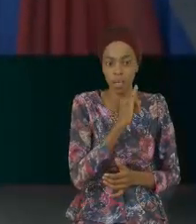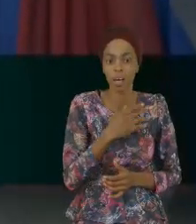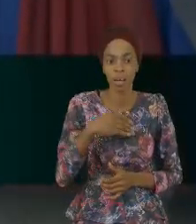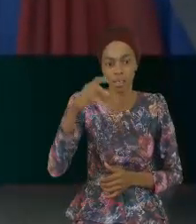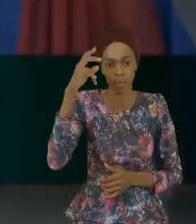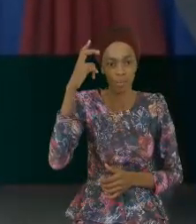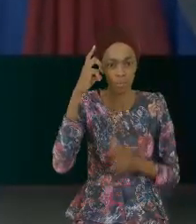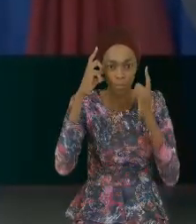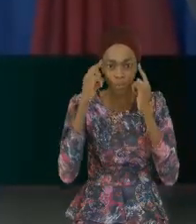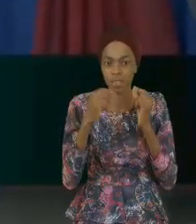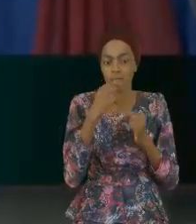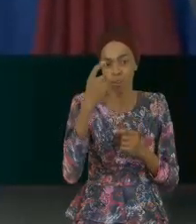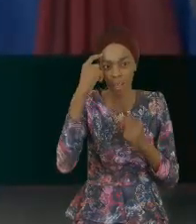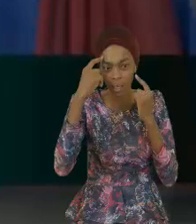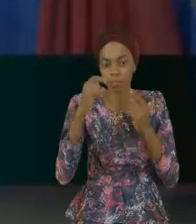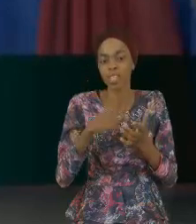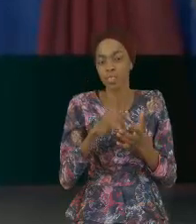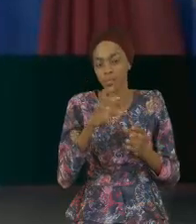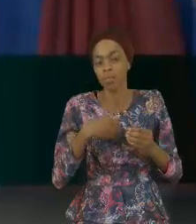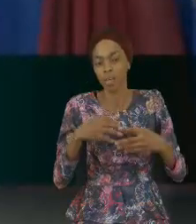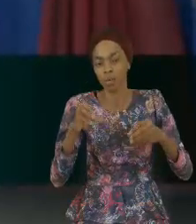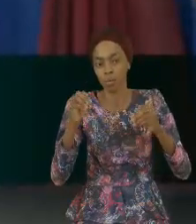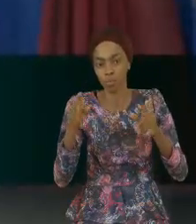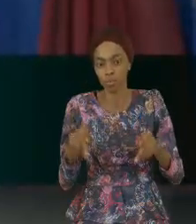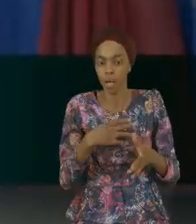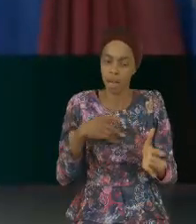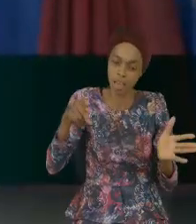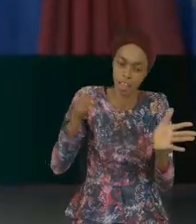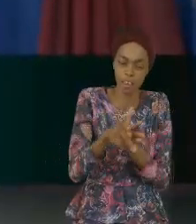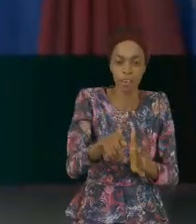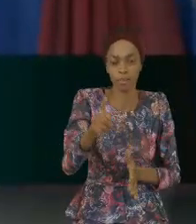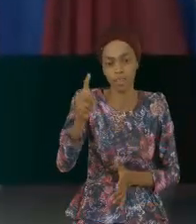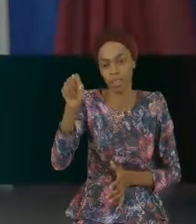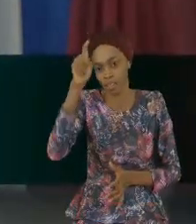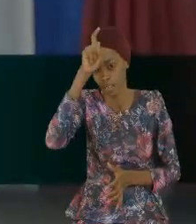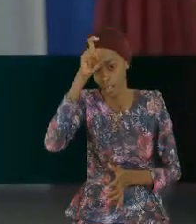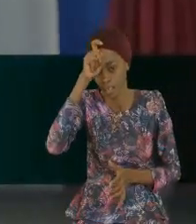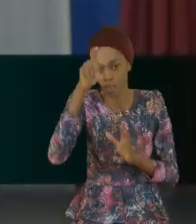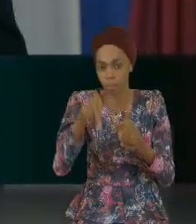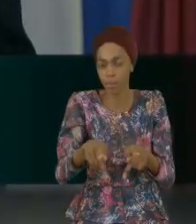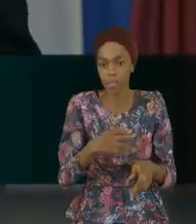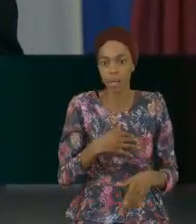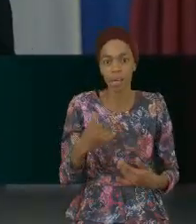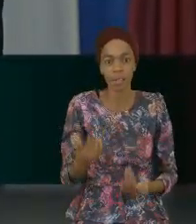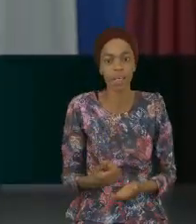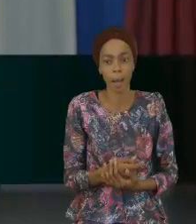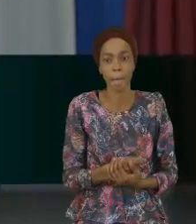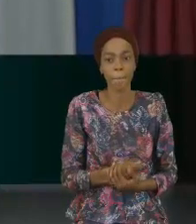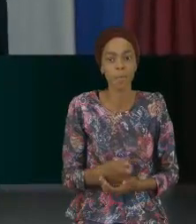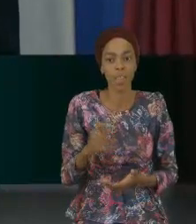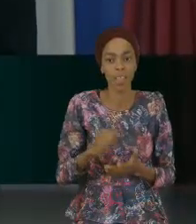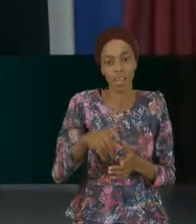this is my chance. And he got rid of that Egyptian and buried that Egyptian. He thought he